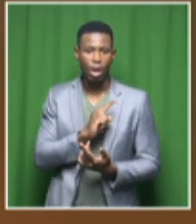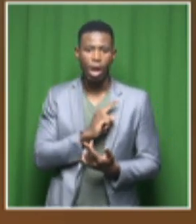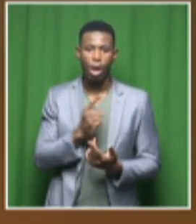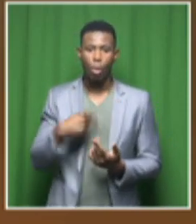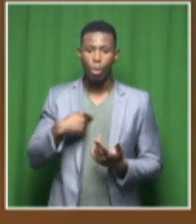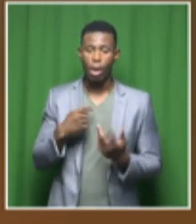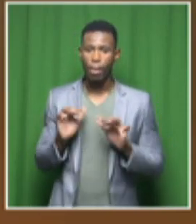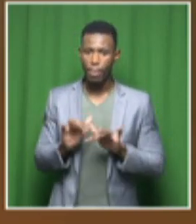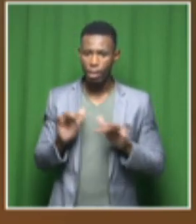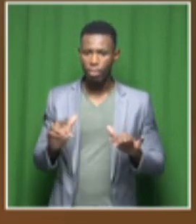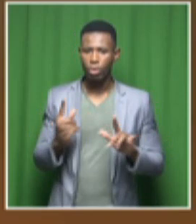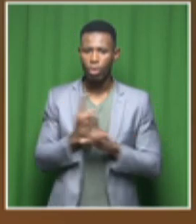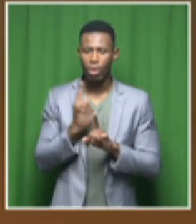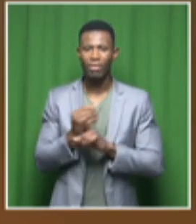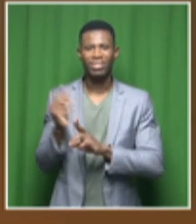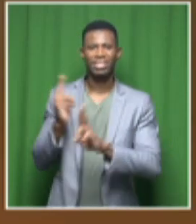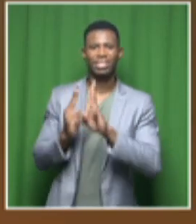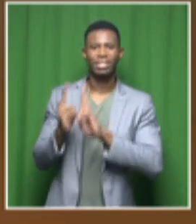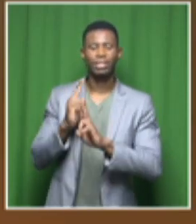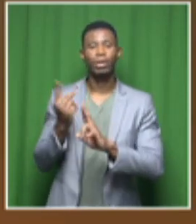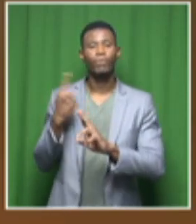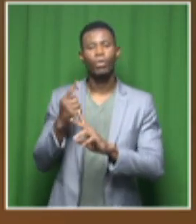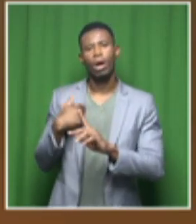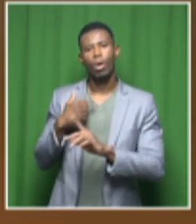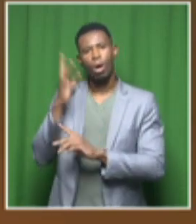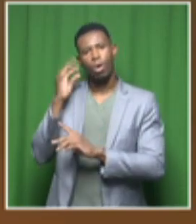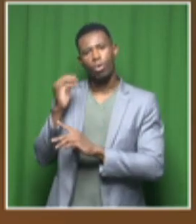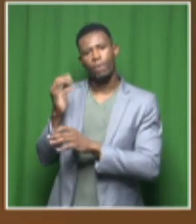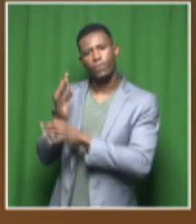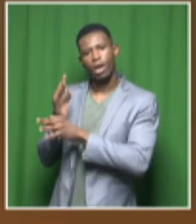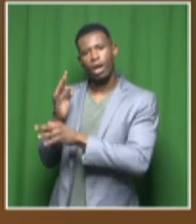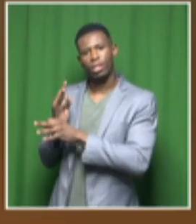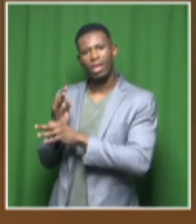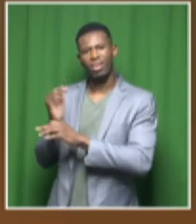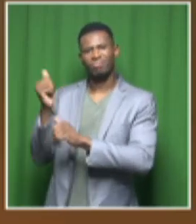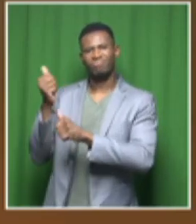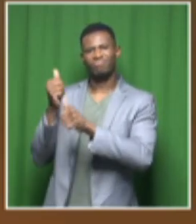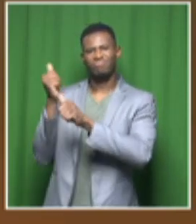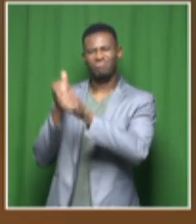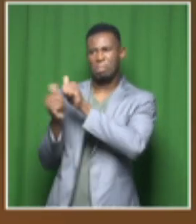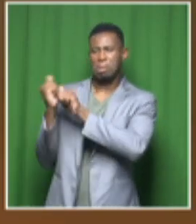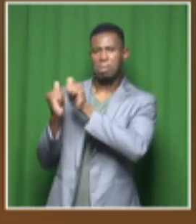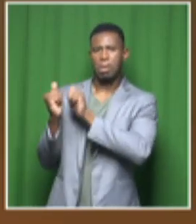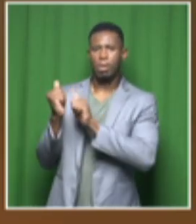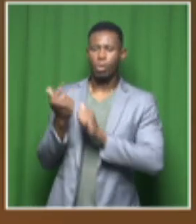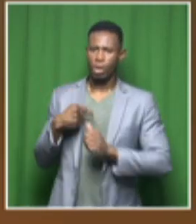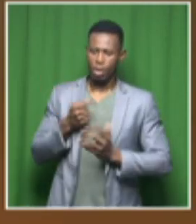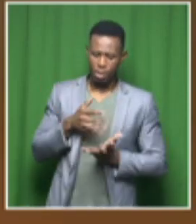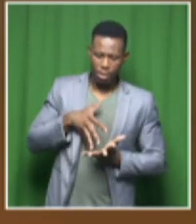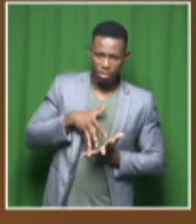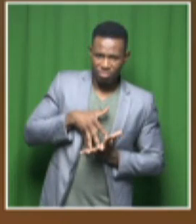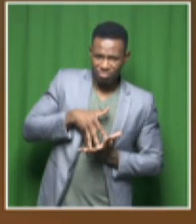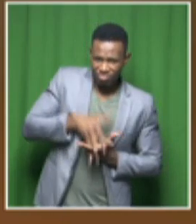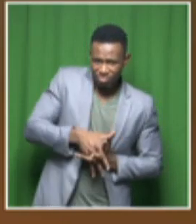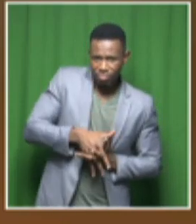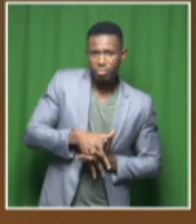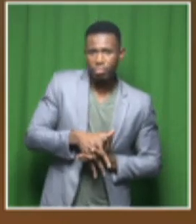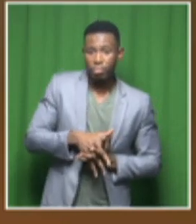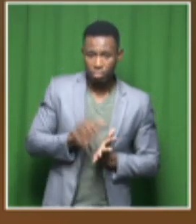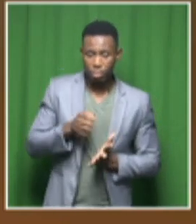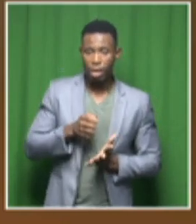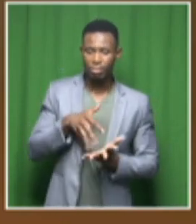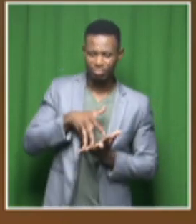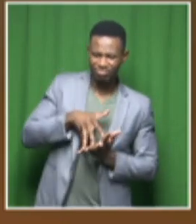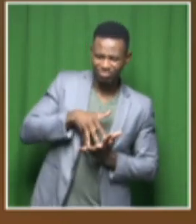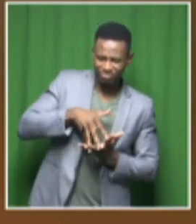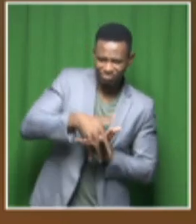histories that our grandfathers, our forefathers, lived with. This is embedded in us, which has to go forward, which will